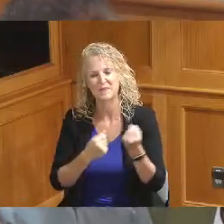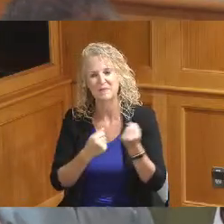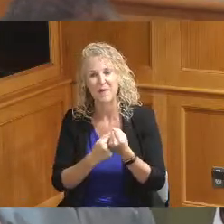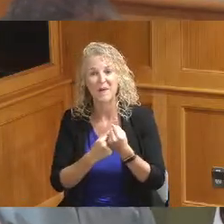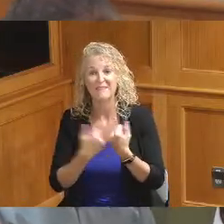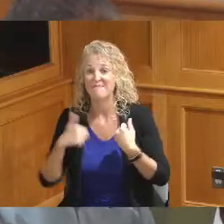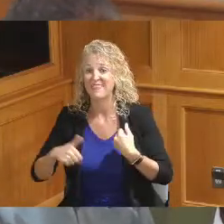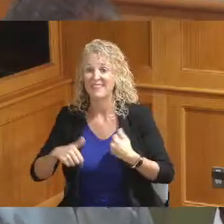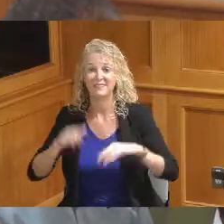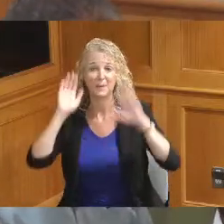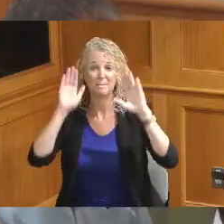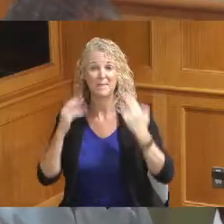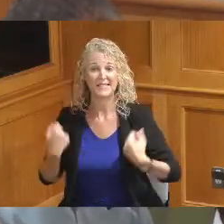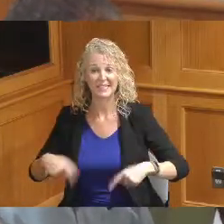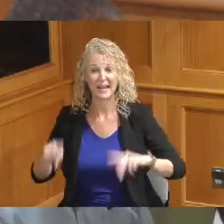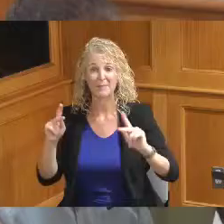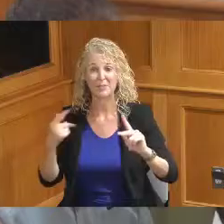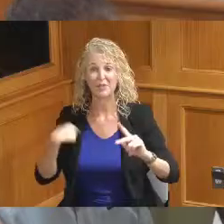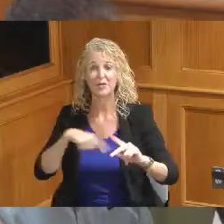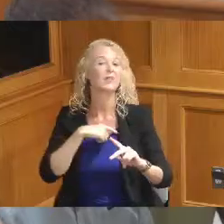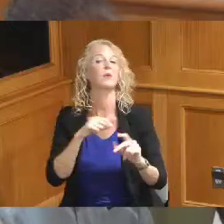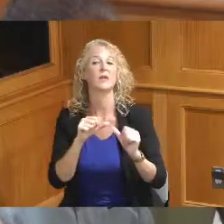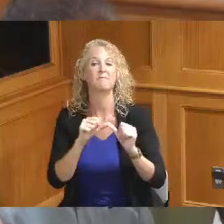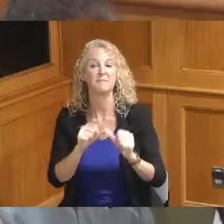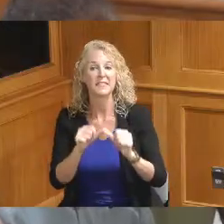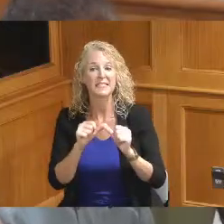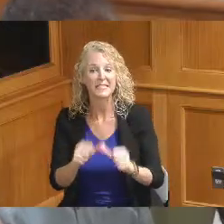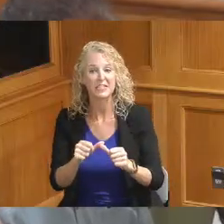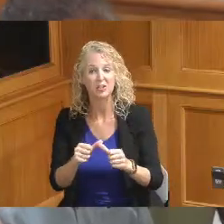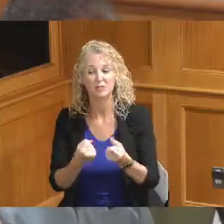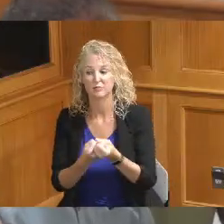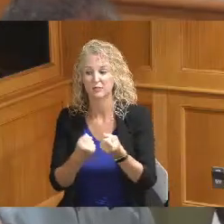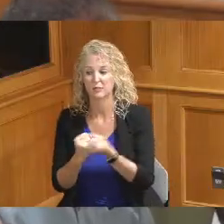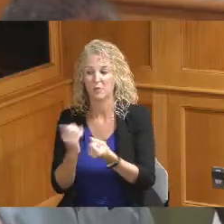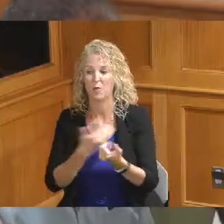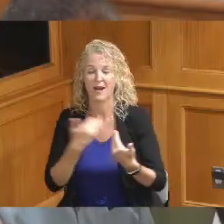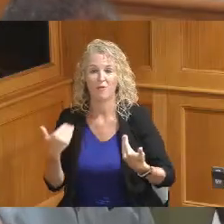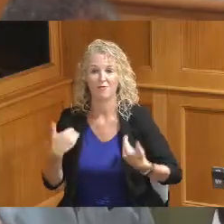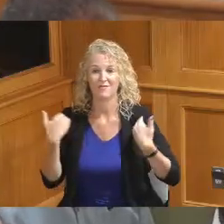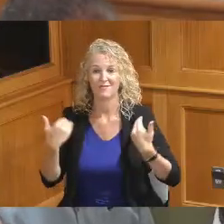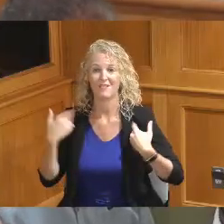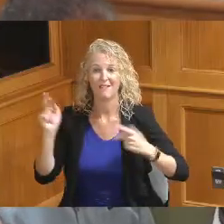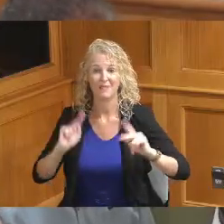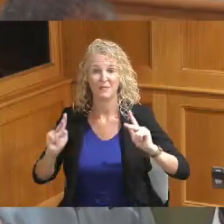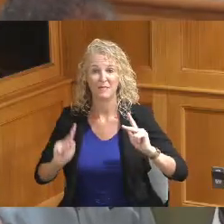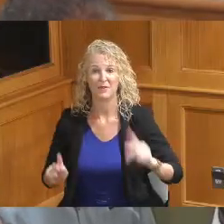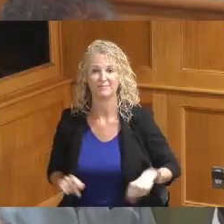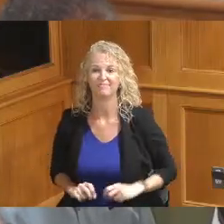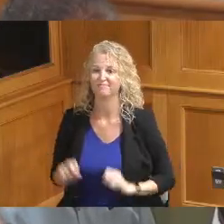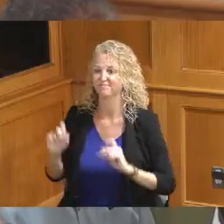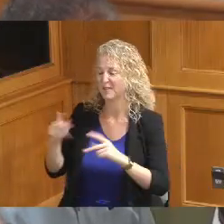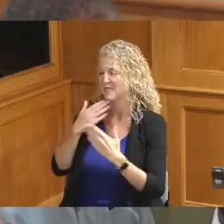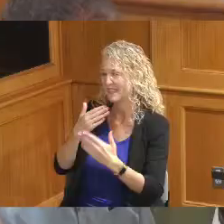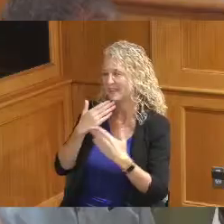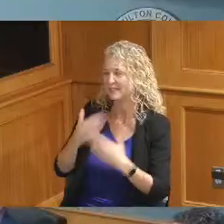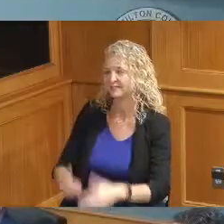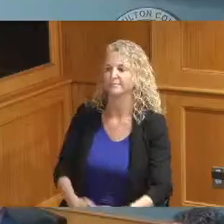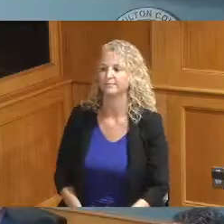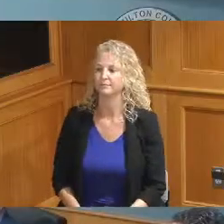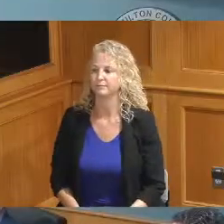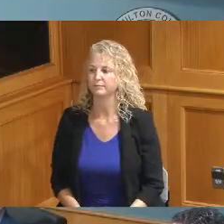opportunity to continue to do what we're supposed to do, pay it forward, and then build our communities and our young people. Great, awesome. Well, great. Well, thank